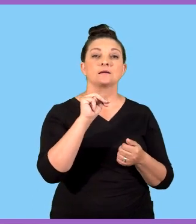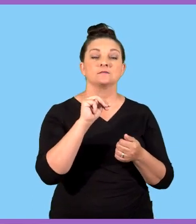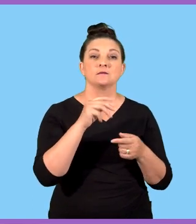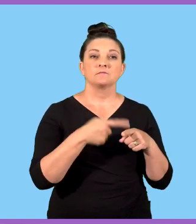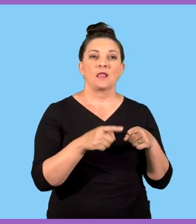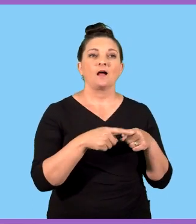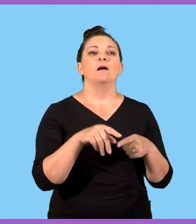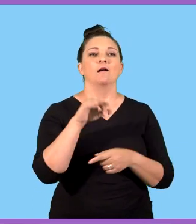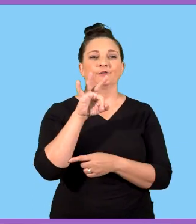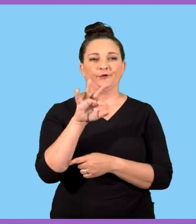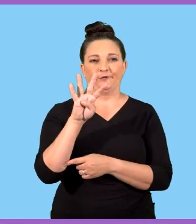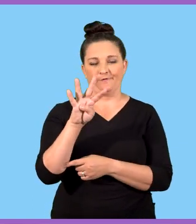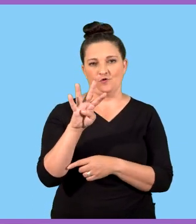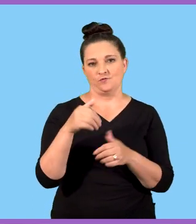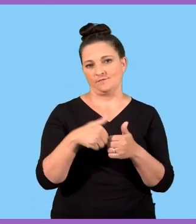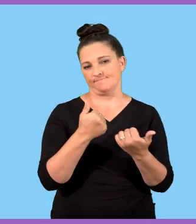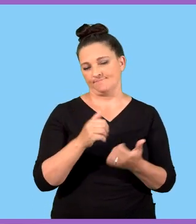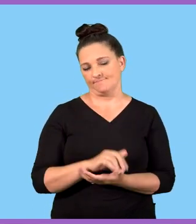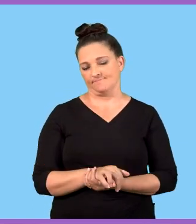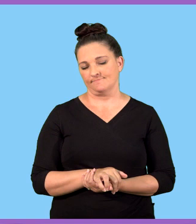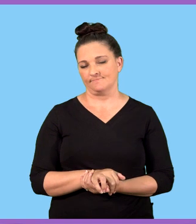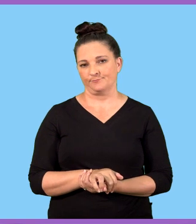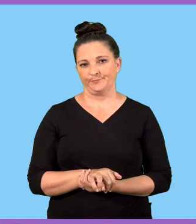they've played 34 games.